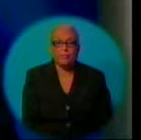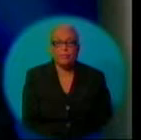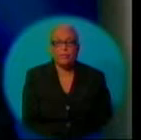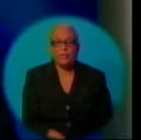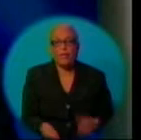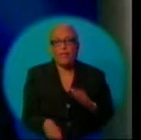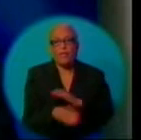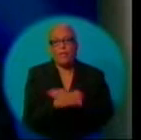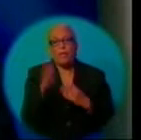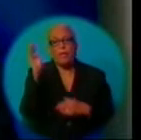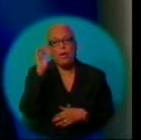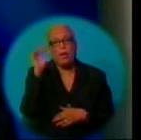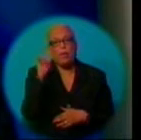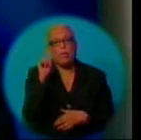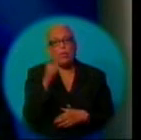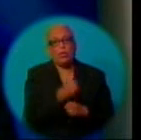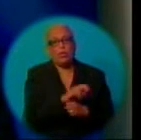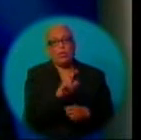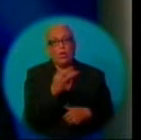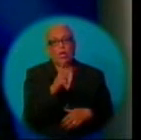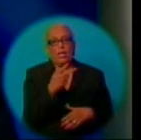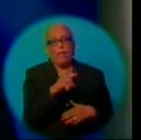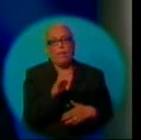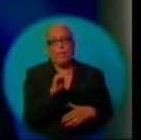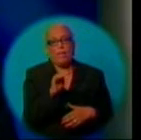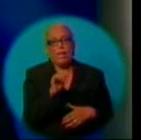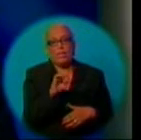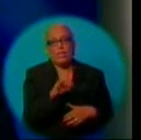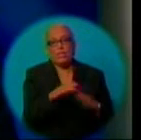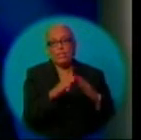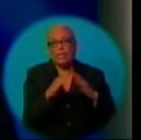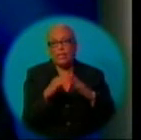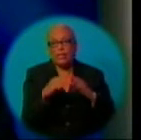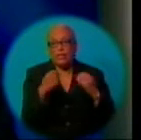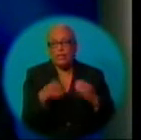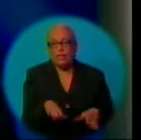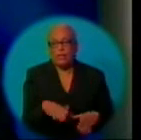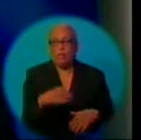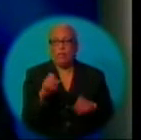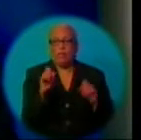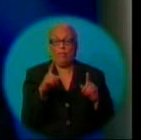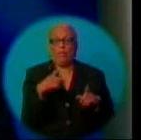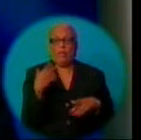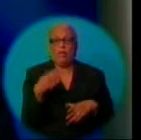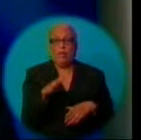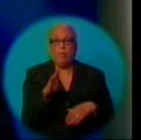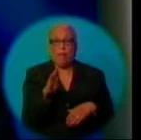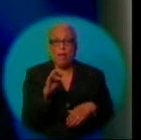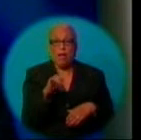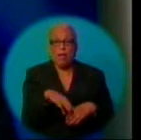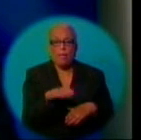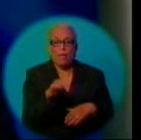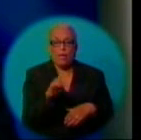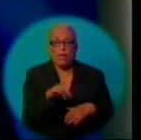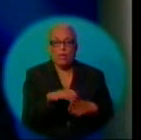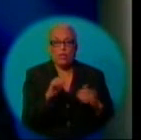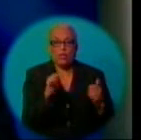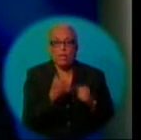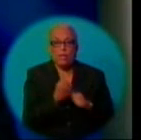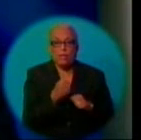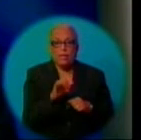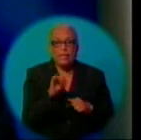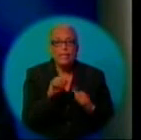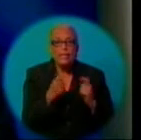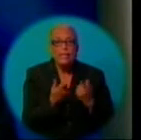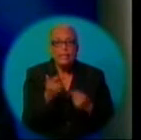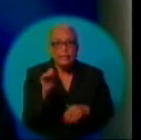the football, Mario Gomez scored twice as Manchester City were given a rude awakening by Bayern Munich in the Champions League this